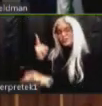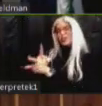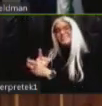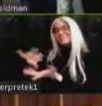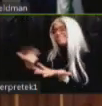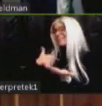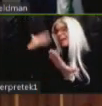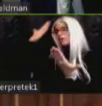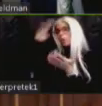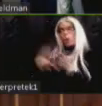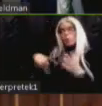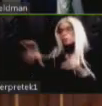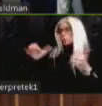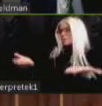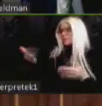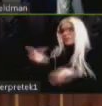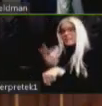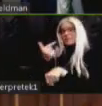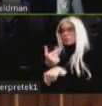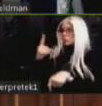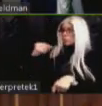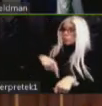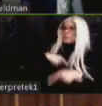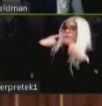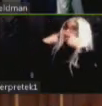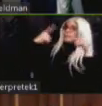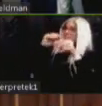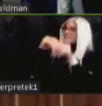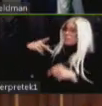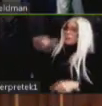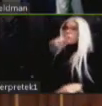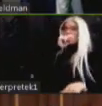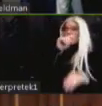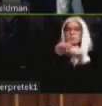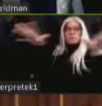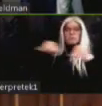Gainesville would be playing announcements over PAs, public address systems,